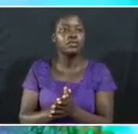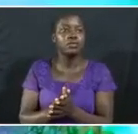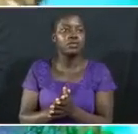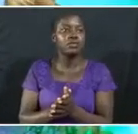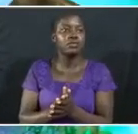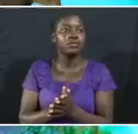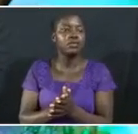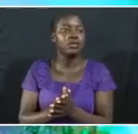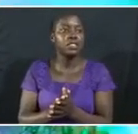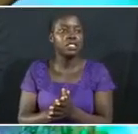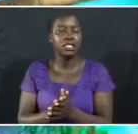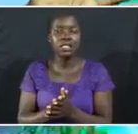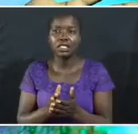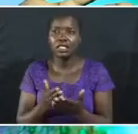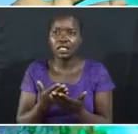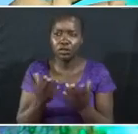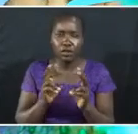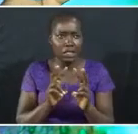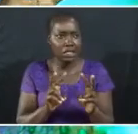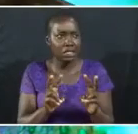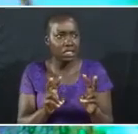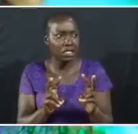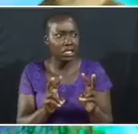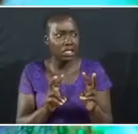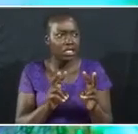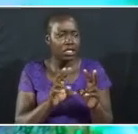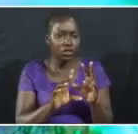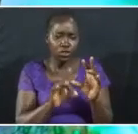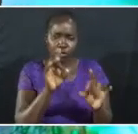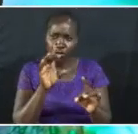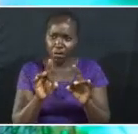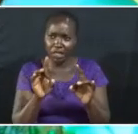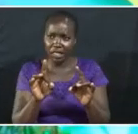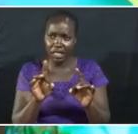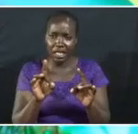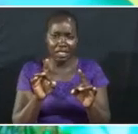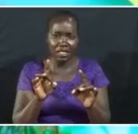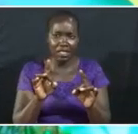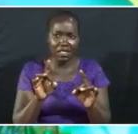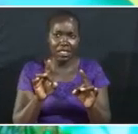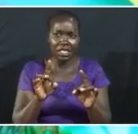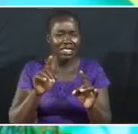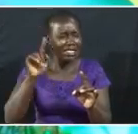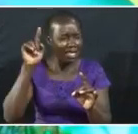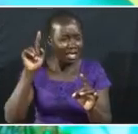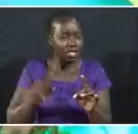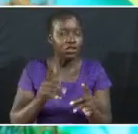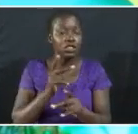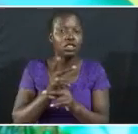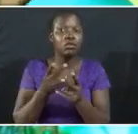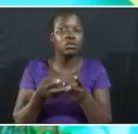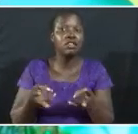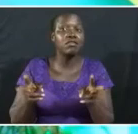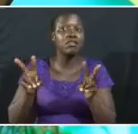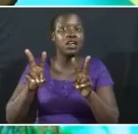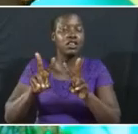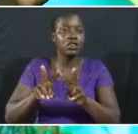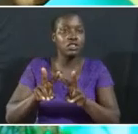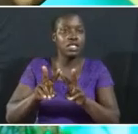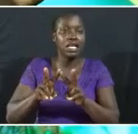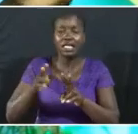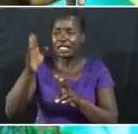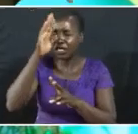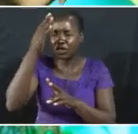are listening to people that cannot uphold the values that are godly